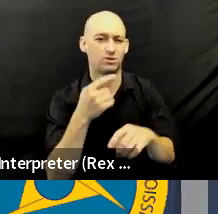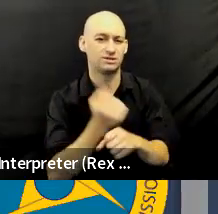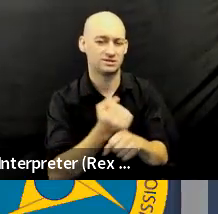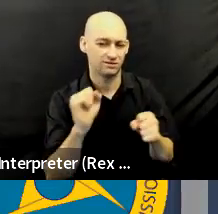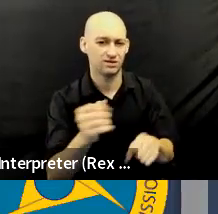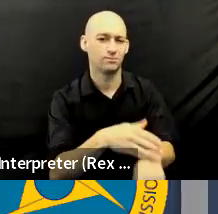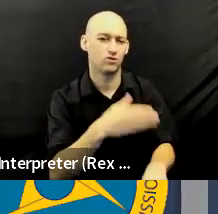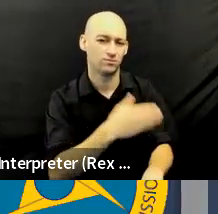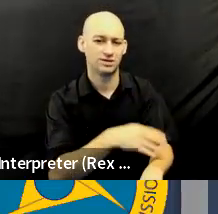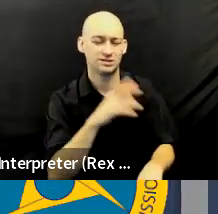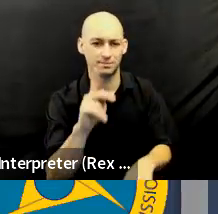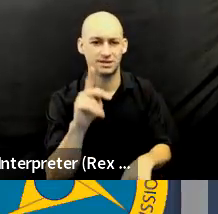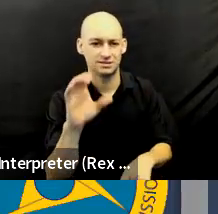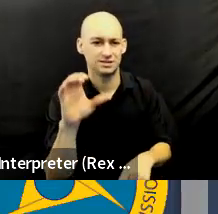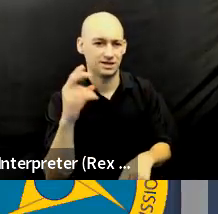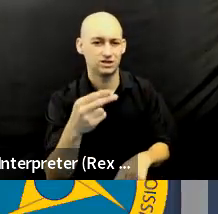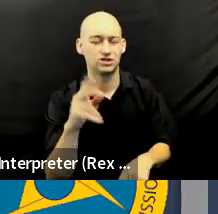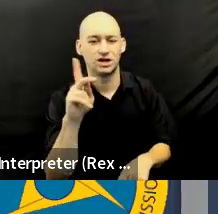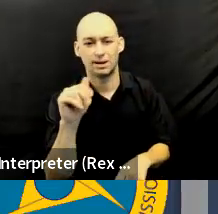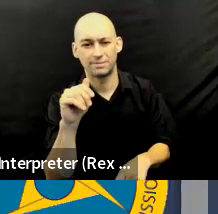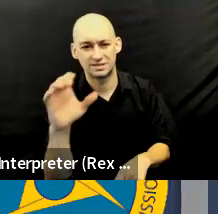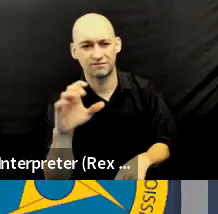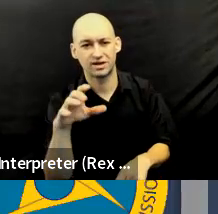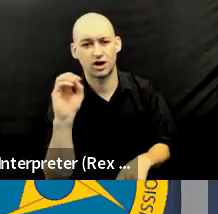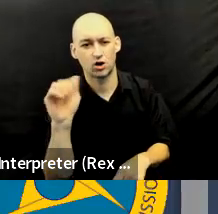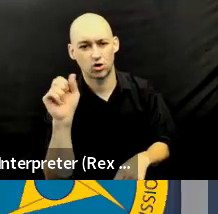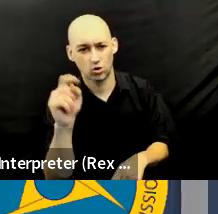the PCH, was prescient